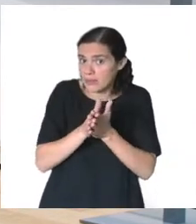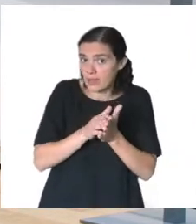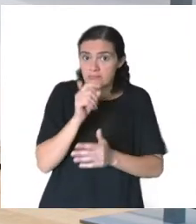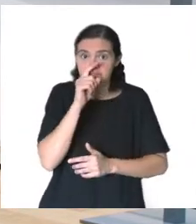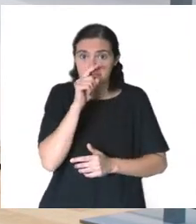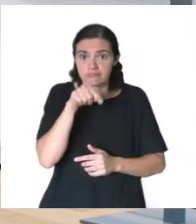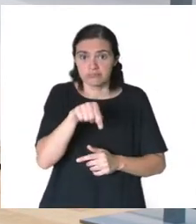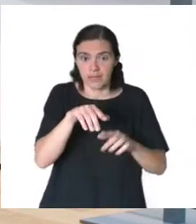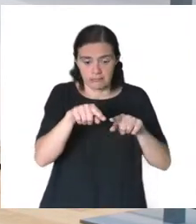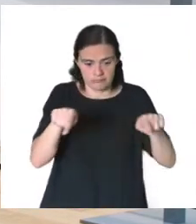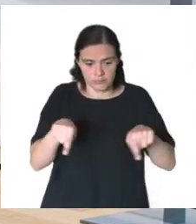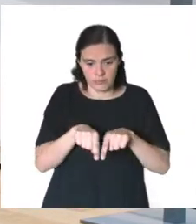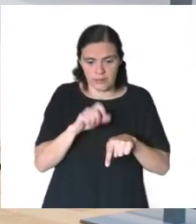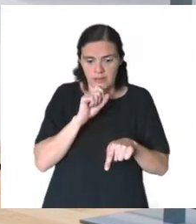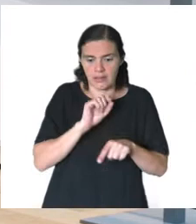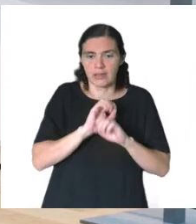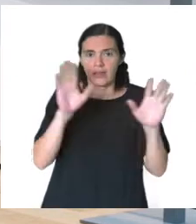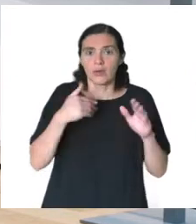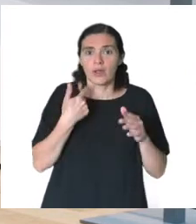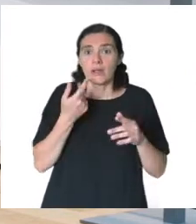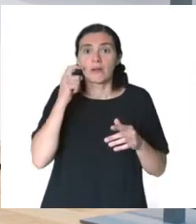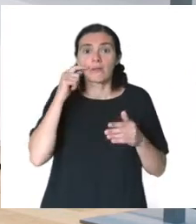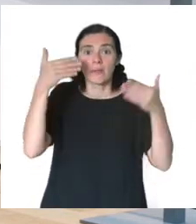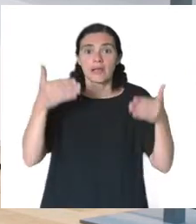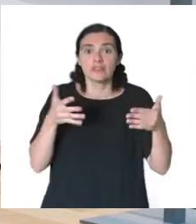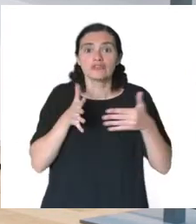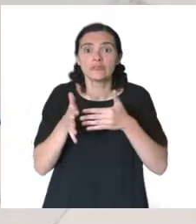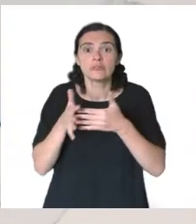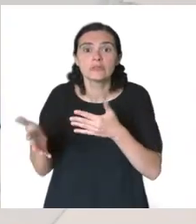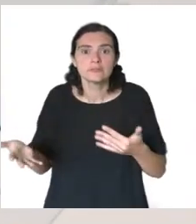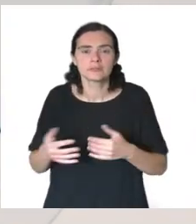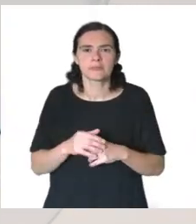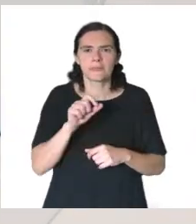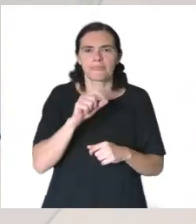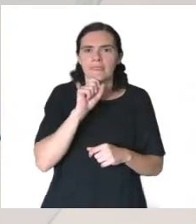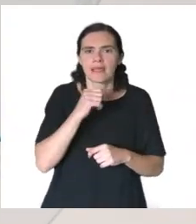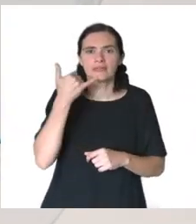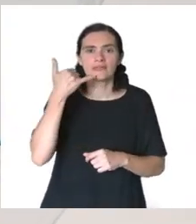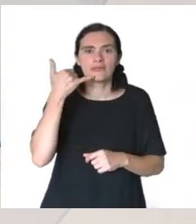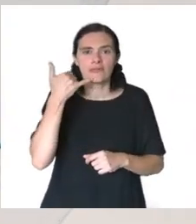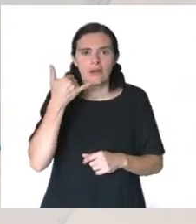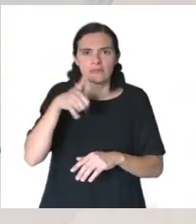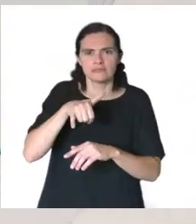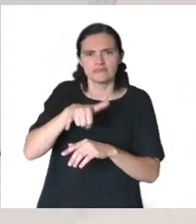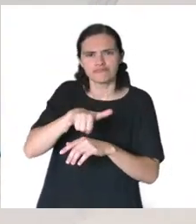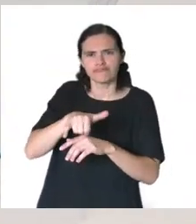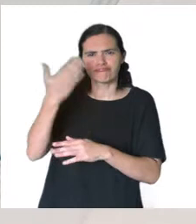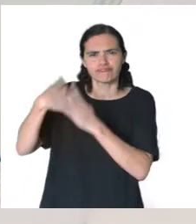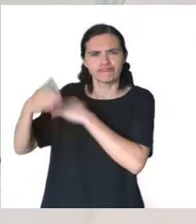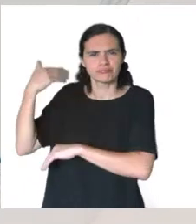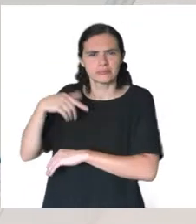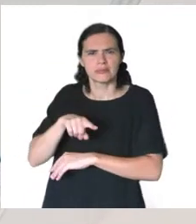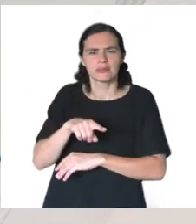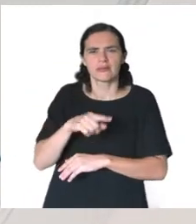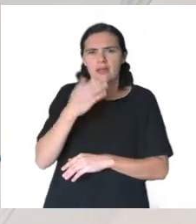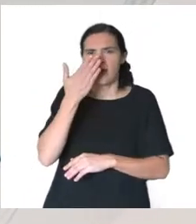toilet in the maze, surrounded by, of course, transparent walls. The other version is with a telephone, an old-fashioned